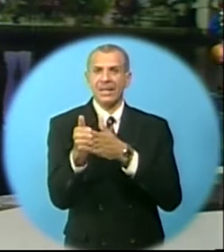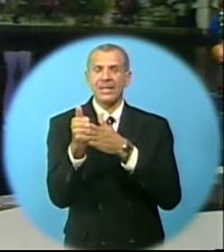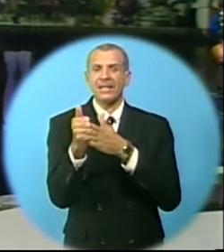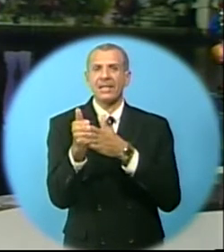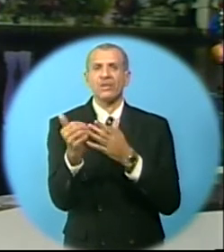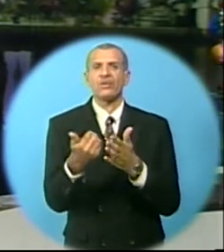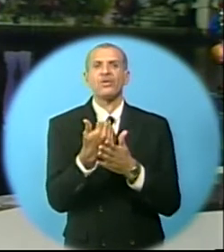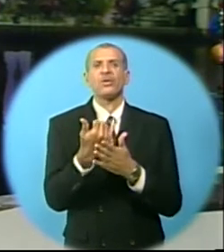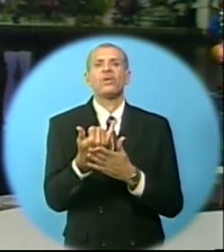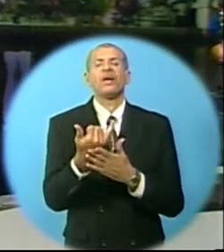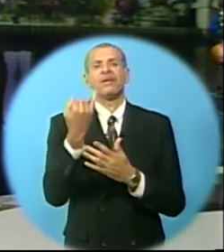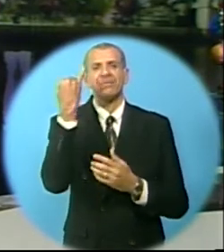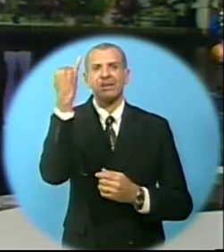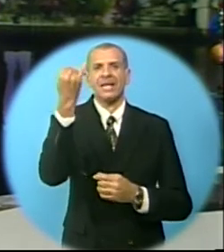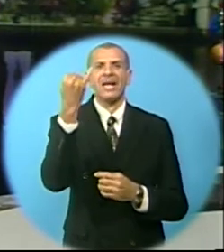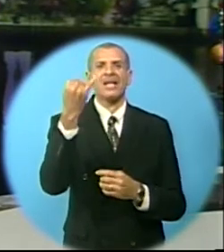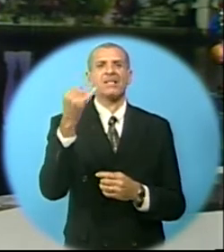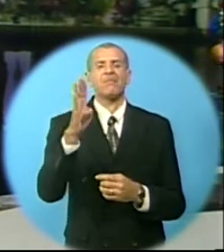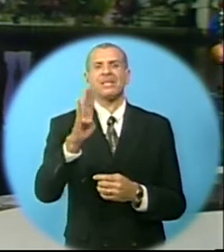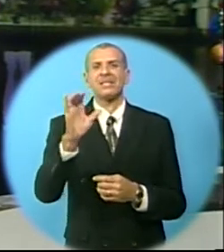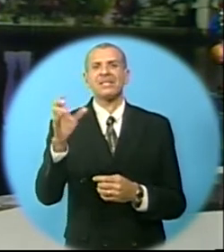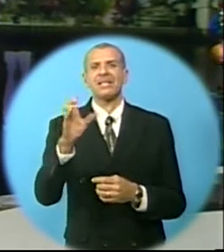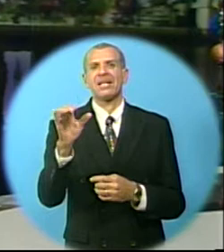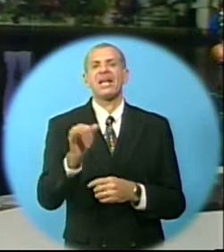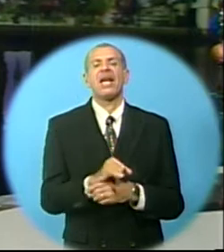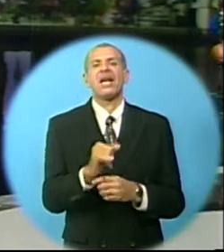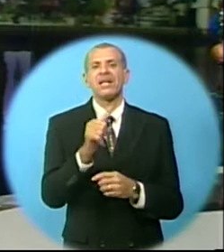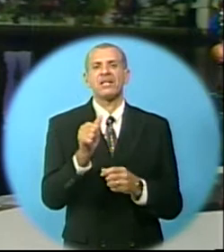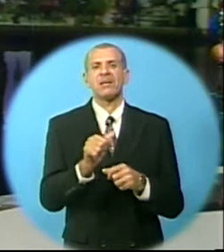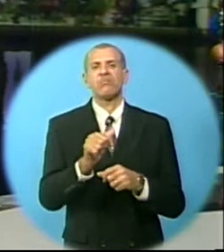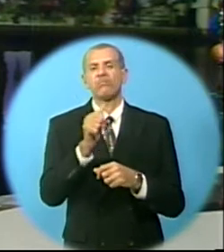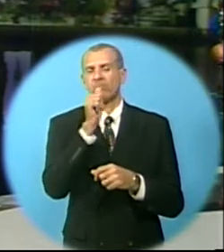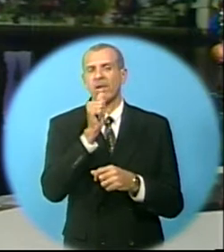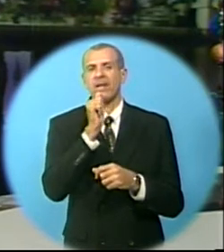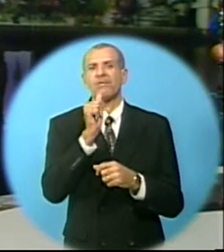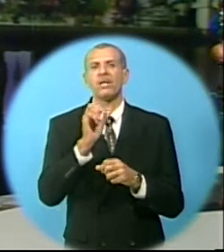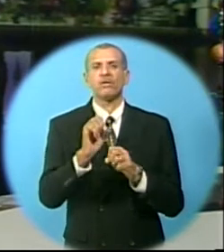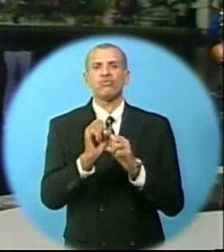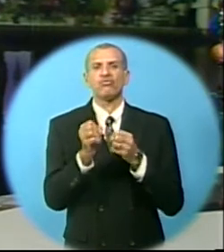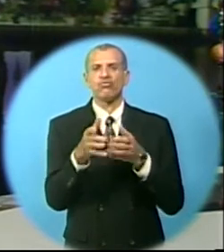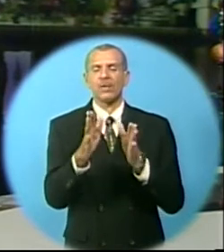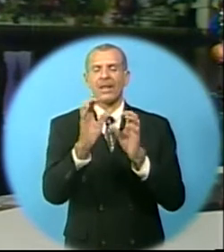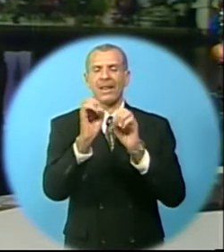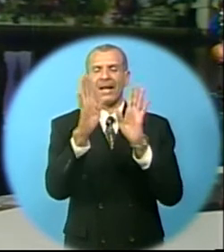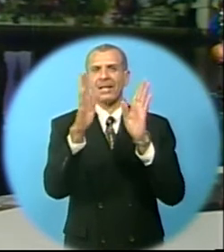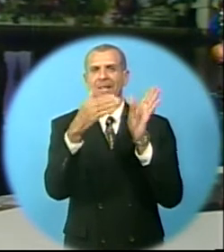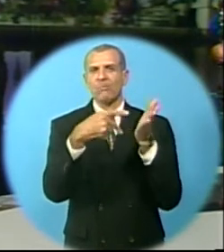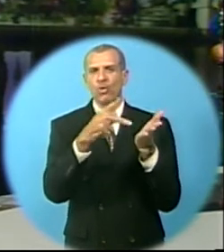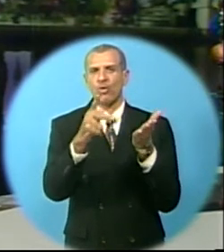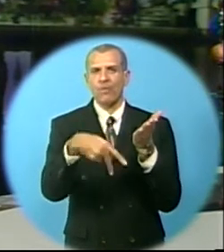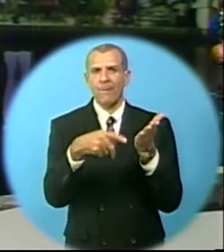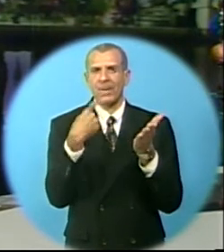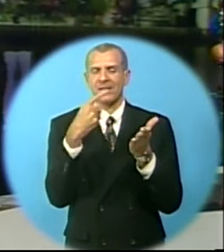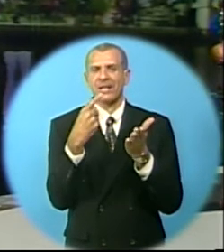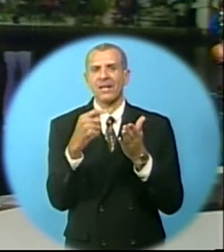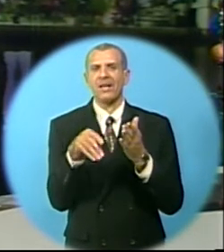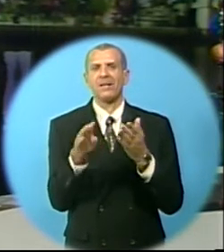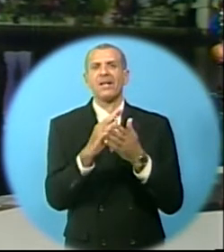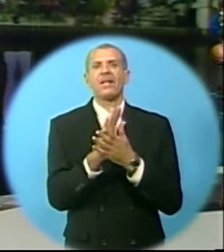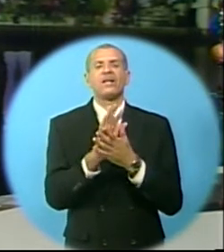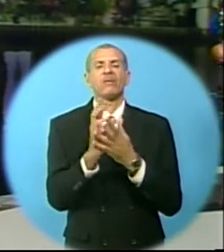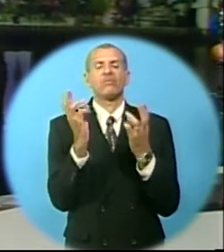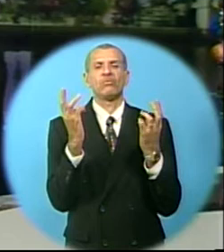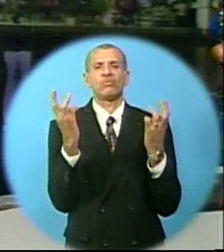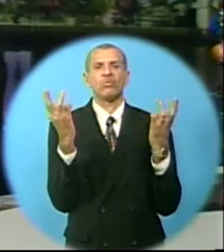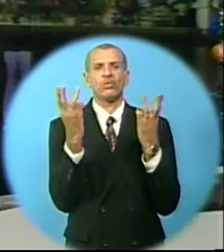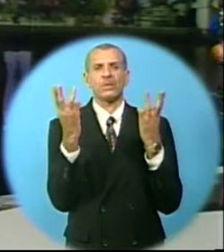Barbados Chamber of Commerce and Industry through the private street lighting program. The BCCI is hoping to alleviate security